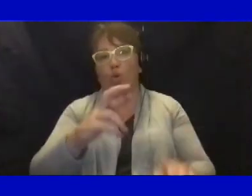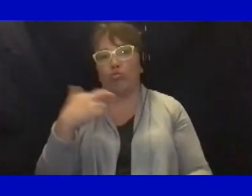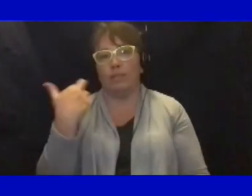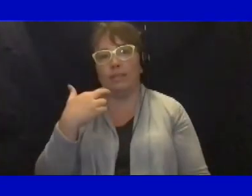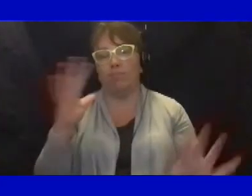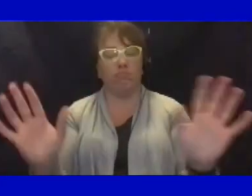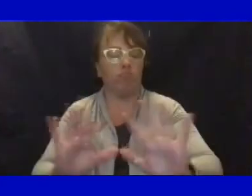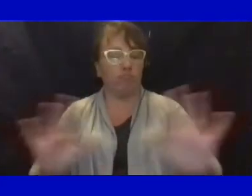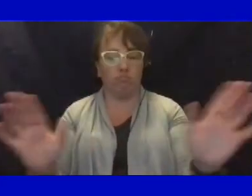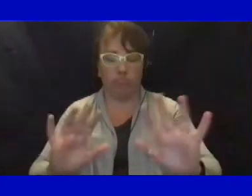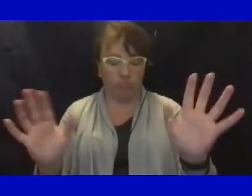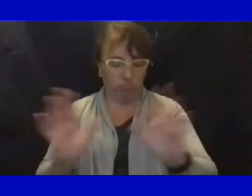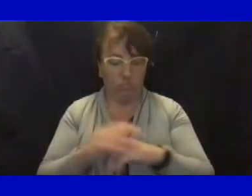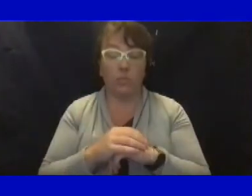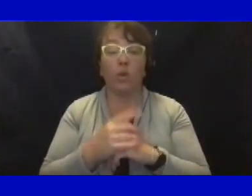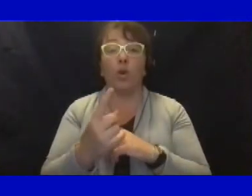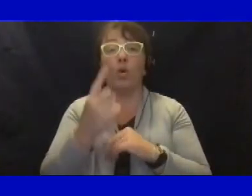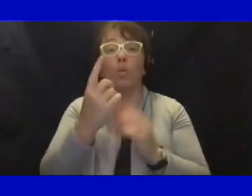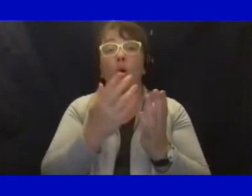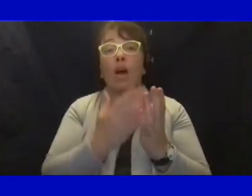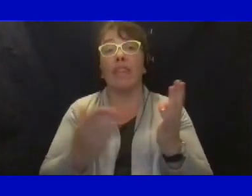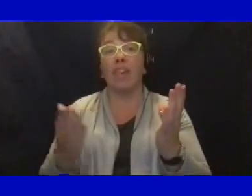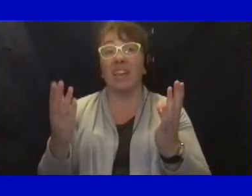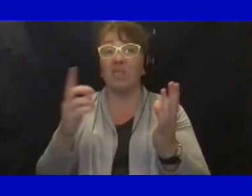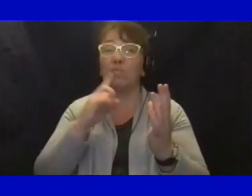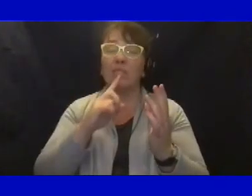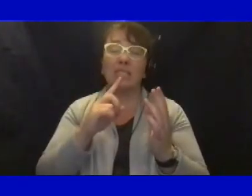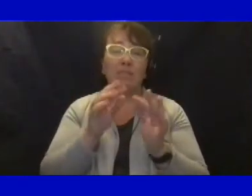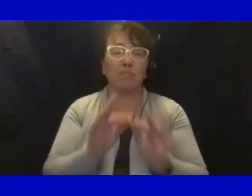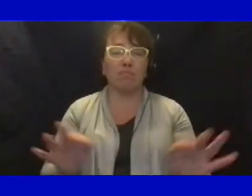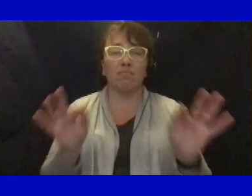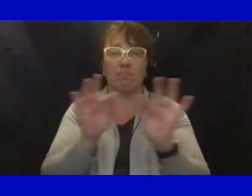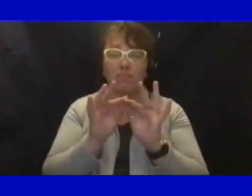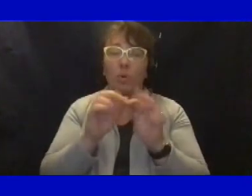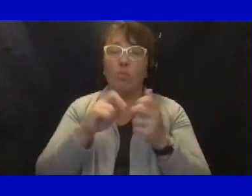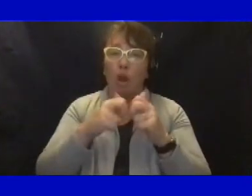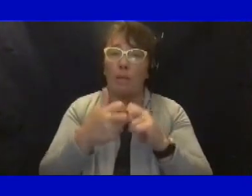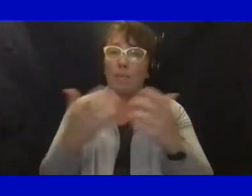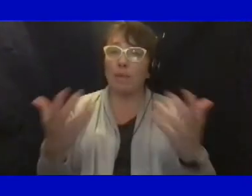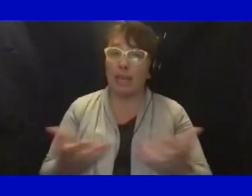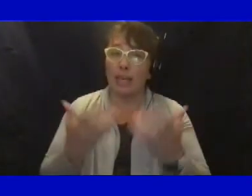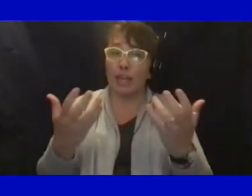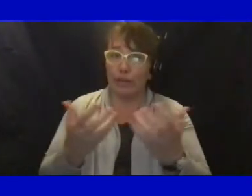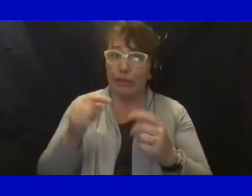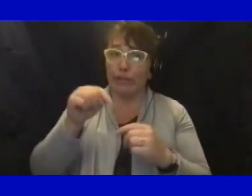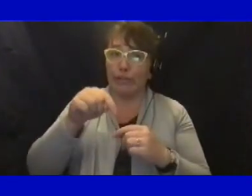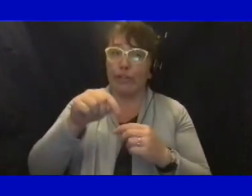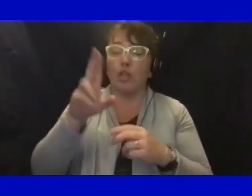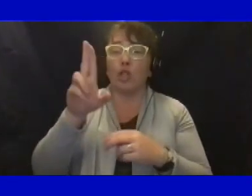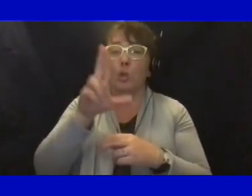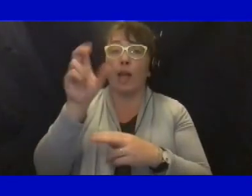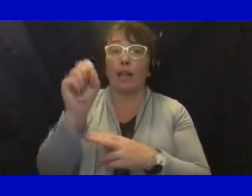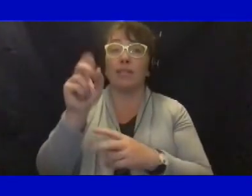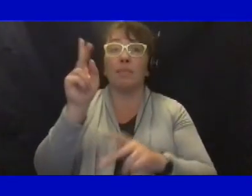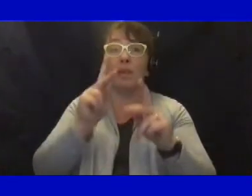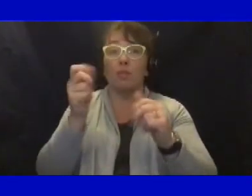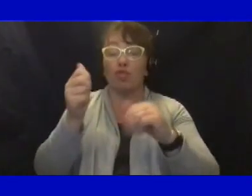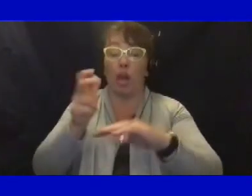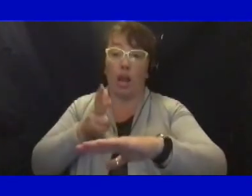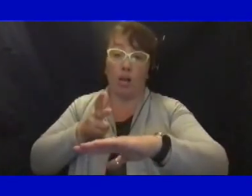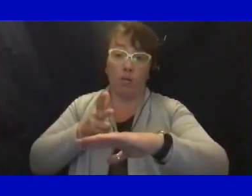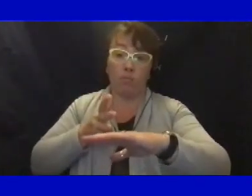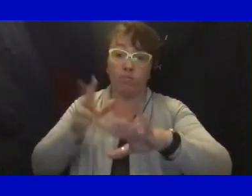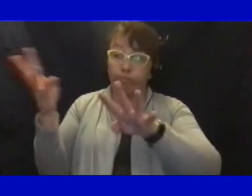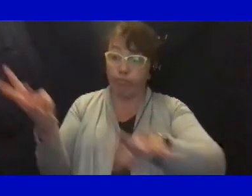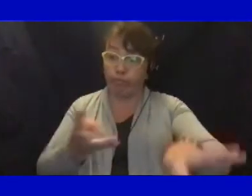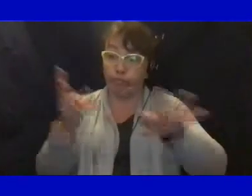is flood-related fatalities, and most of those are cases where vehicles are trying to cross running water. Either the road